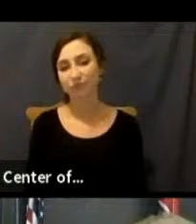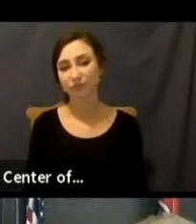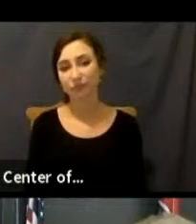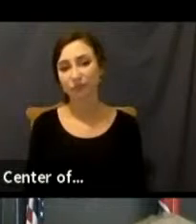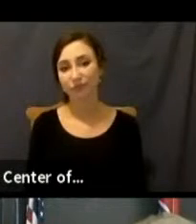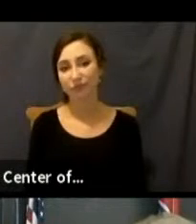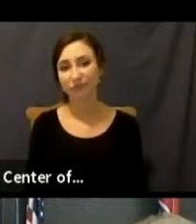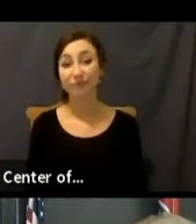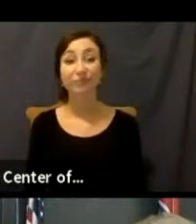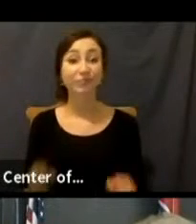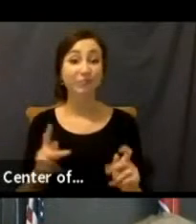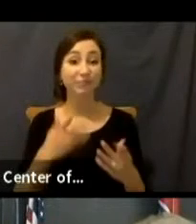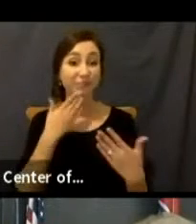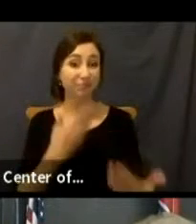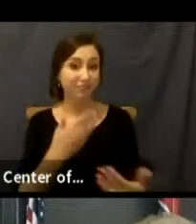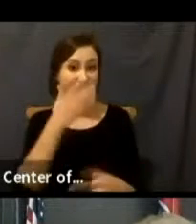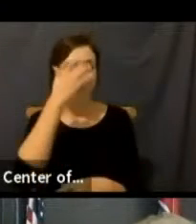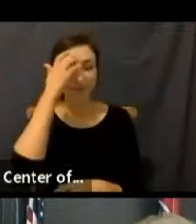Thank you.